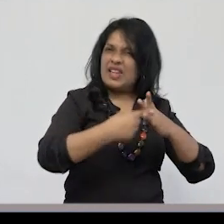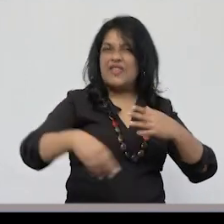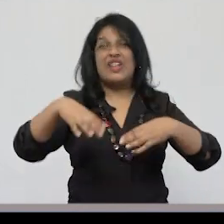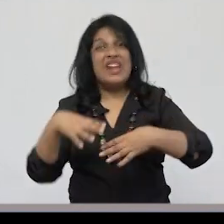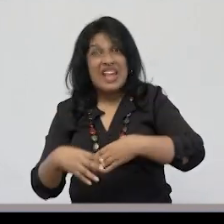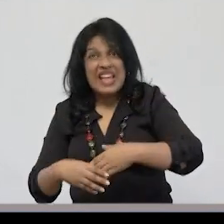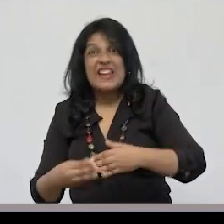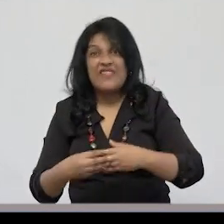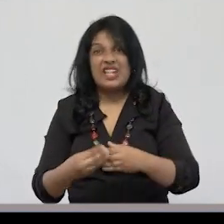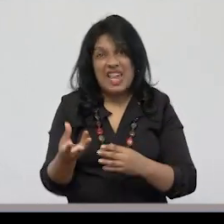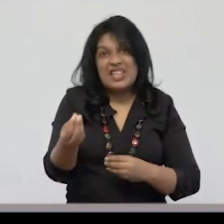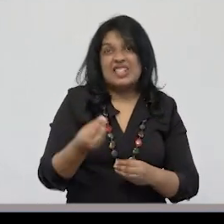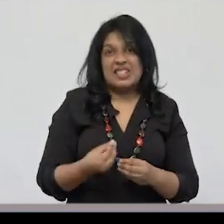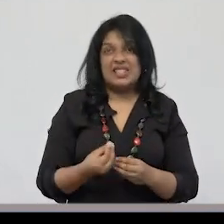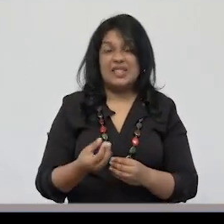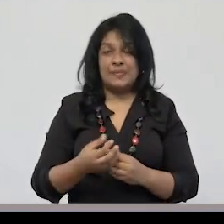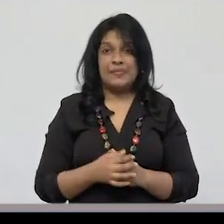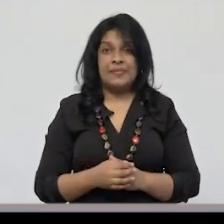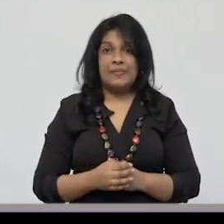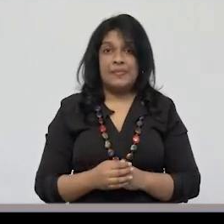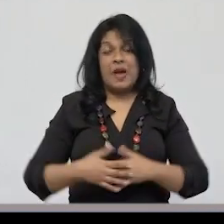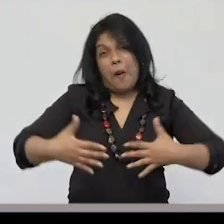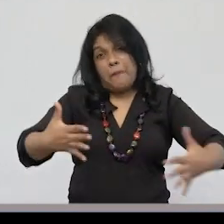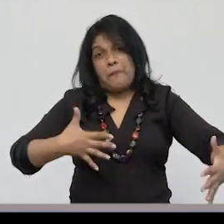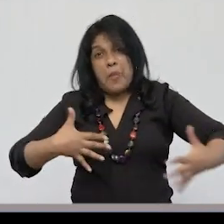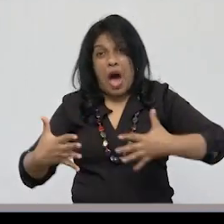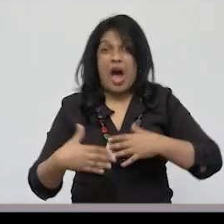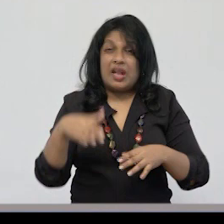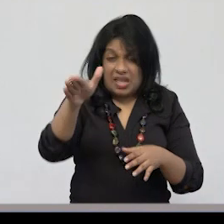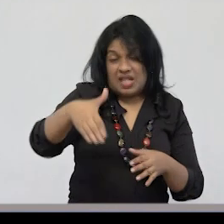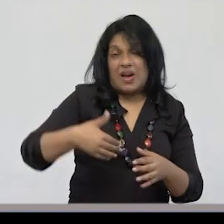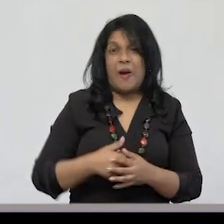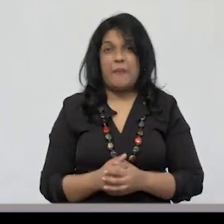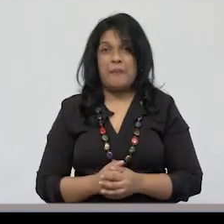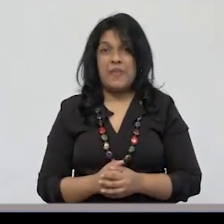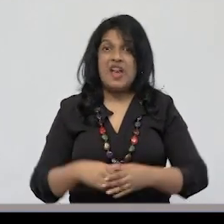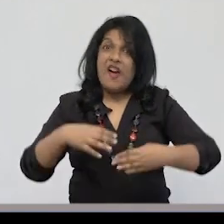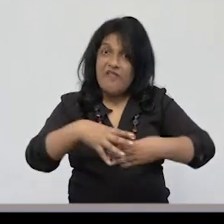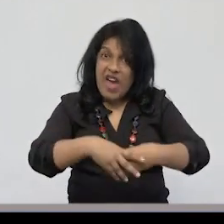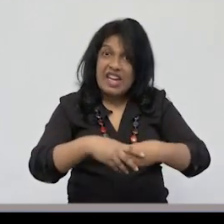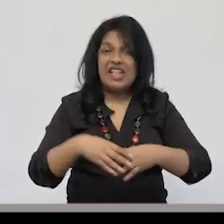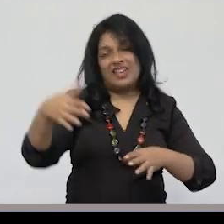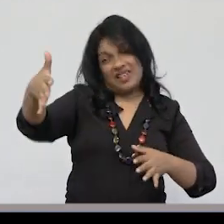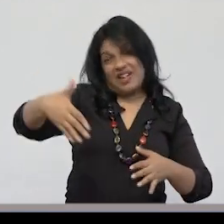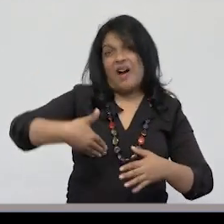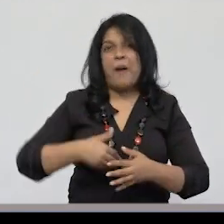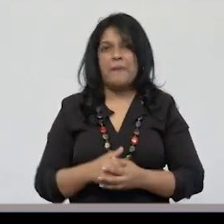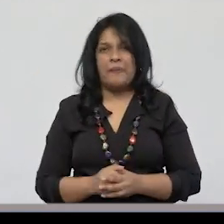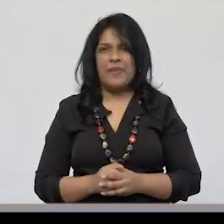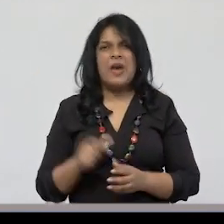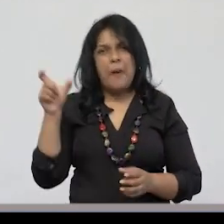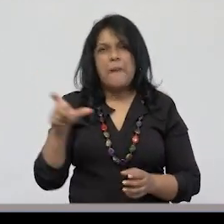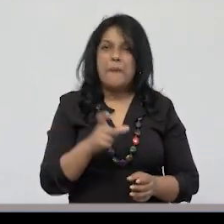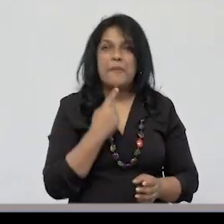parties, for dinners. But this, my friend, is the greatest invitation that you can receive. So you will